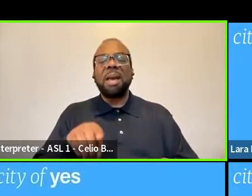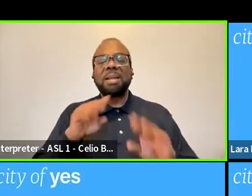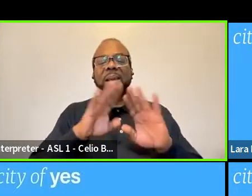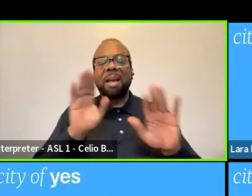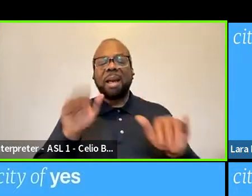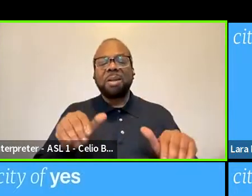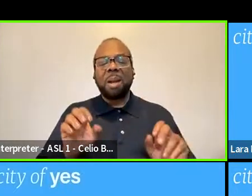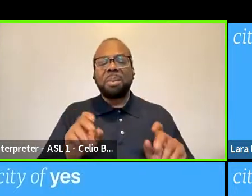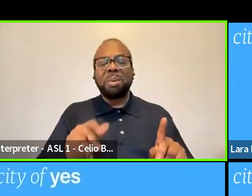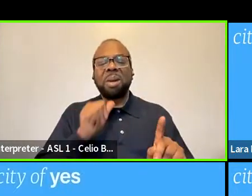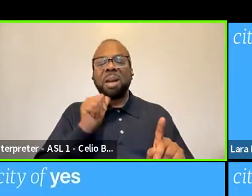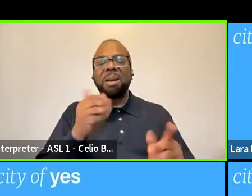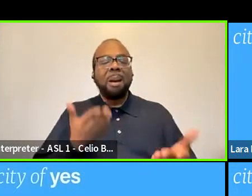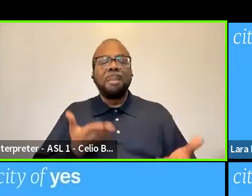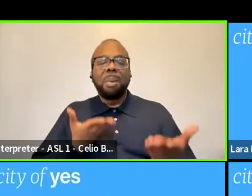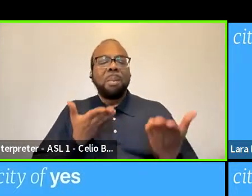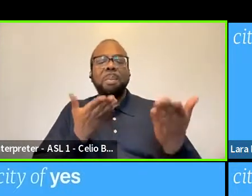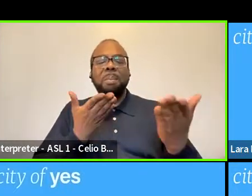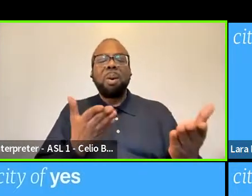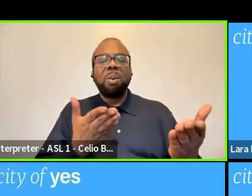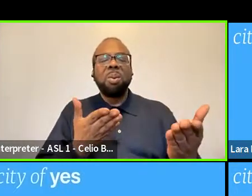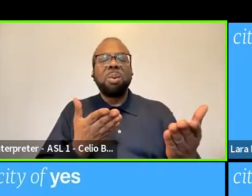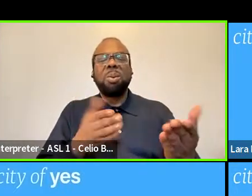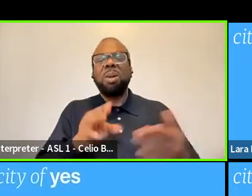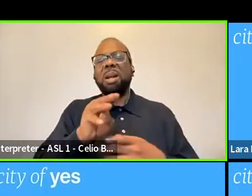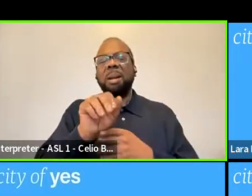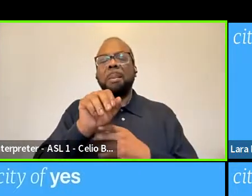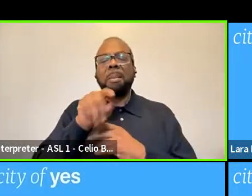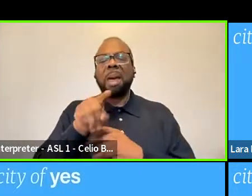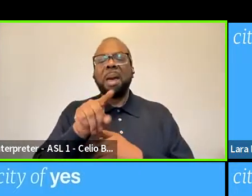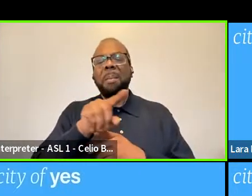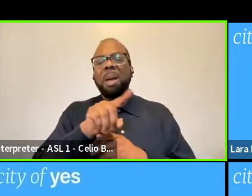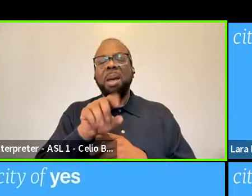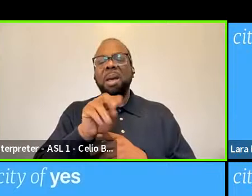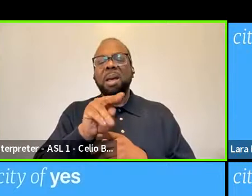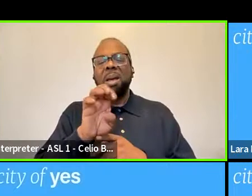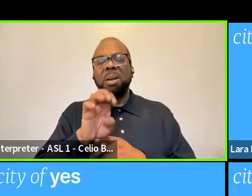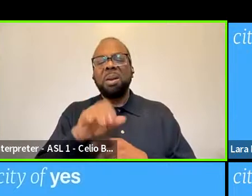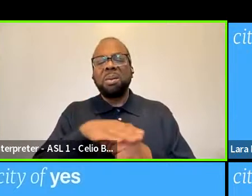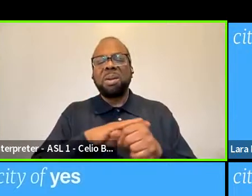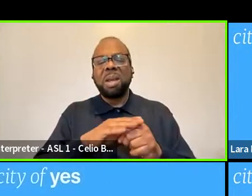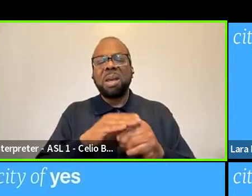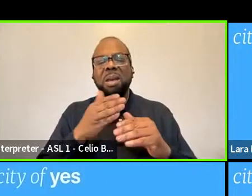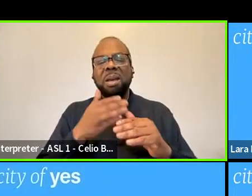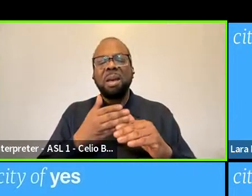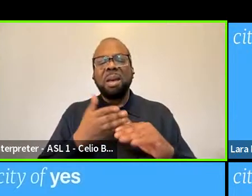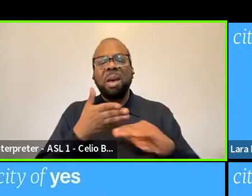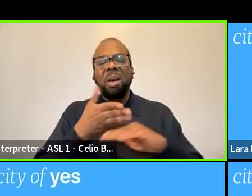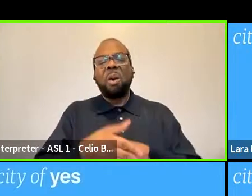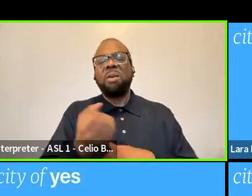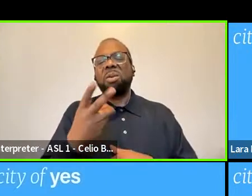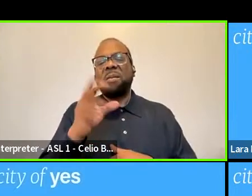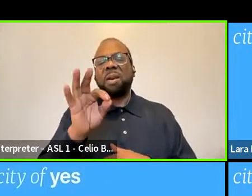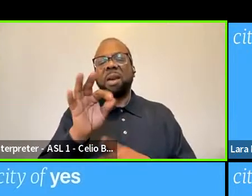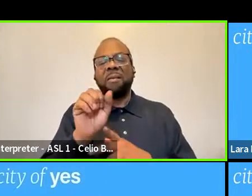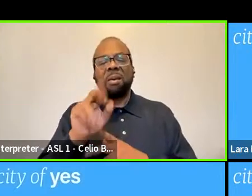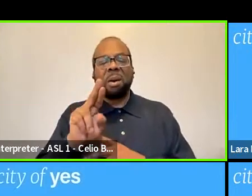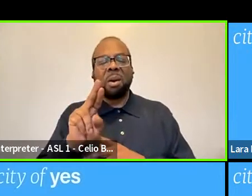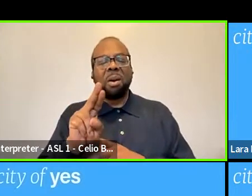is not proposing to map any zoning districts above 12 FAR anywhere in the city. So